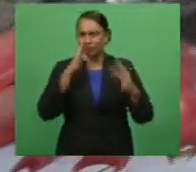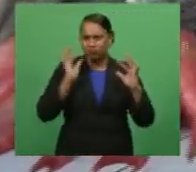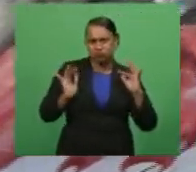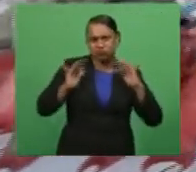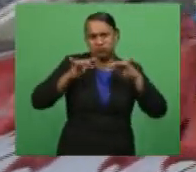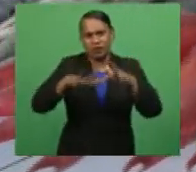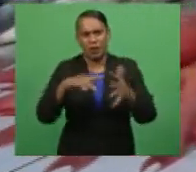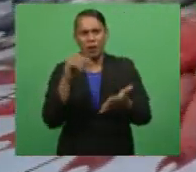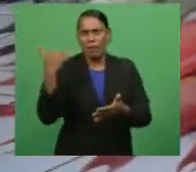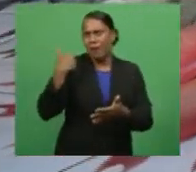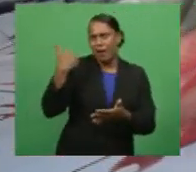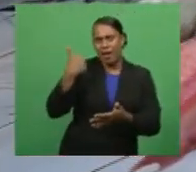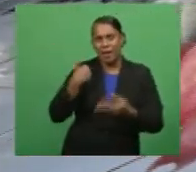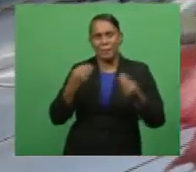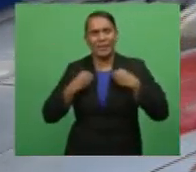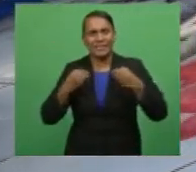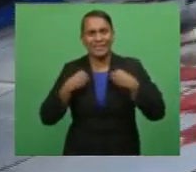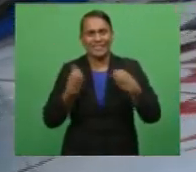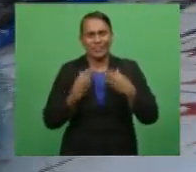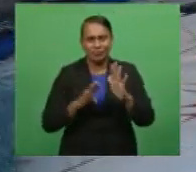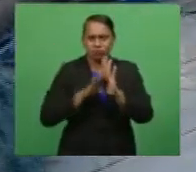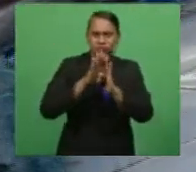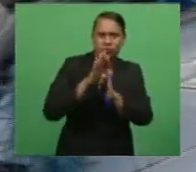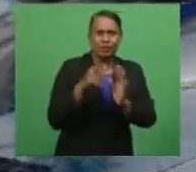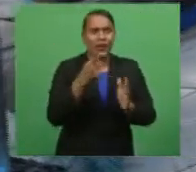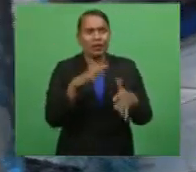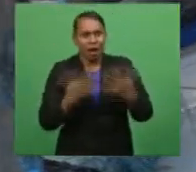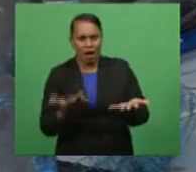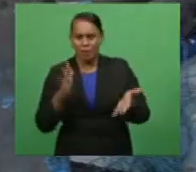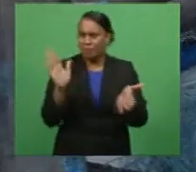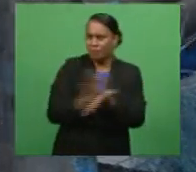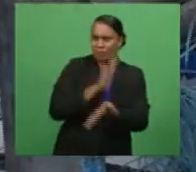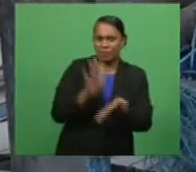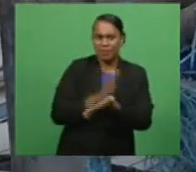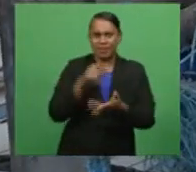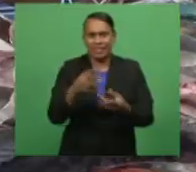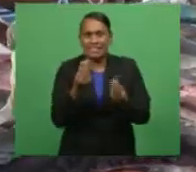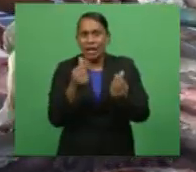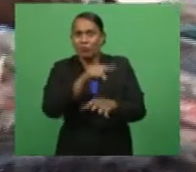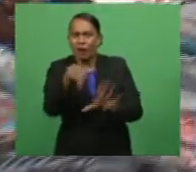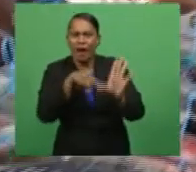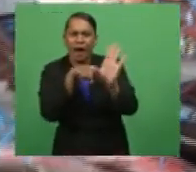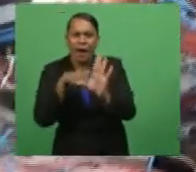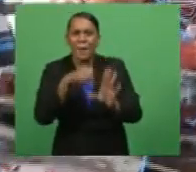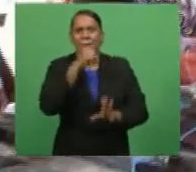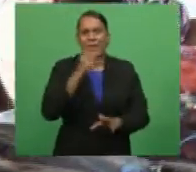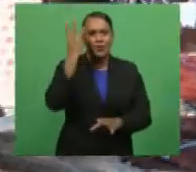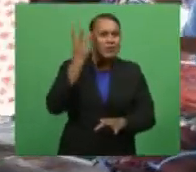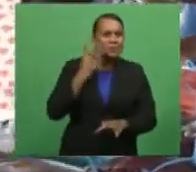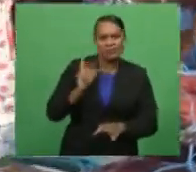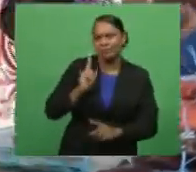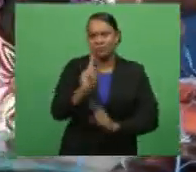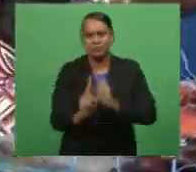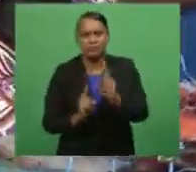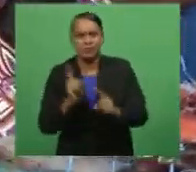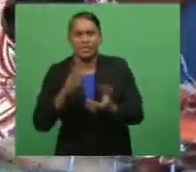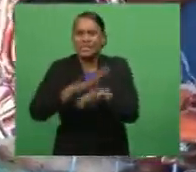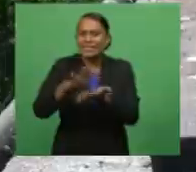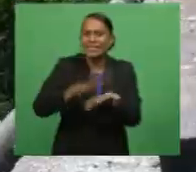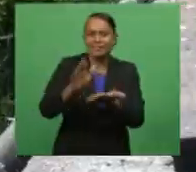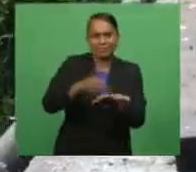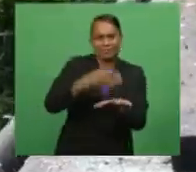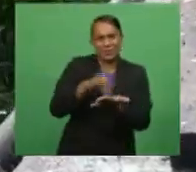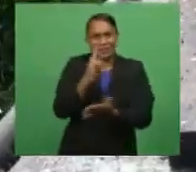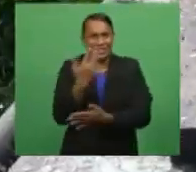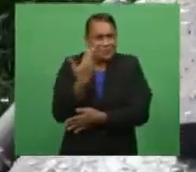crisis. Some young boys and girls who are cleaning the fish for the customers were too shy to come on camera, but have welcomed the new opportunity